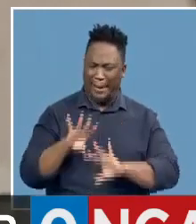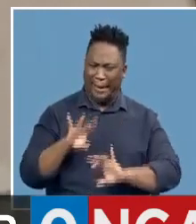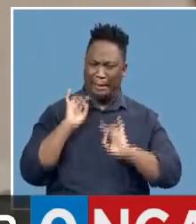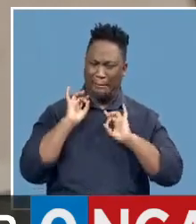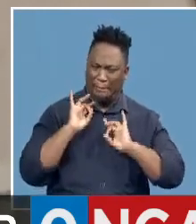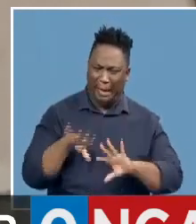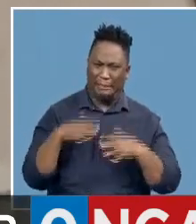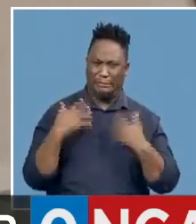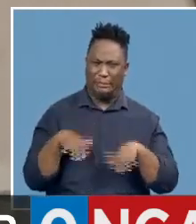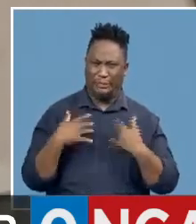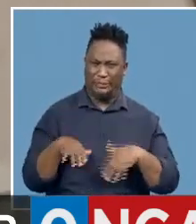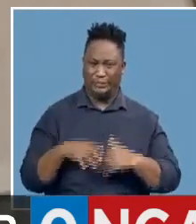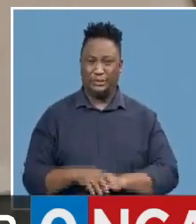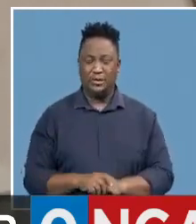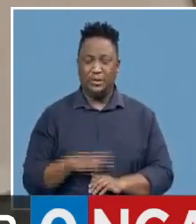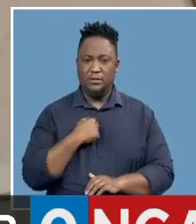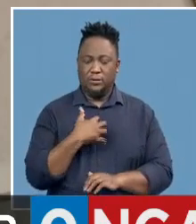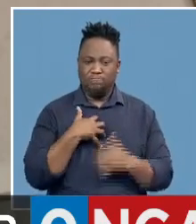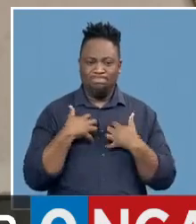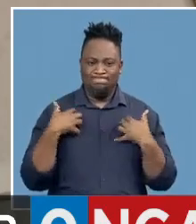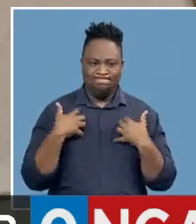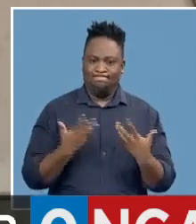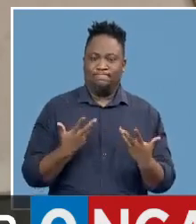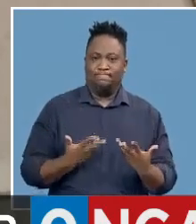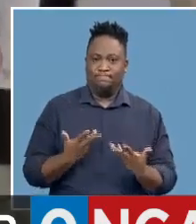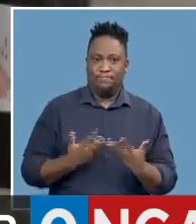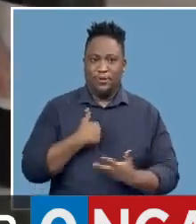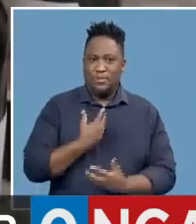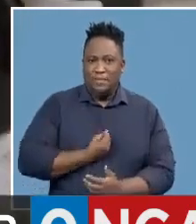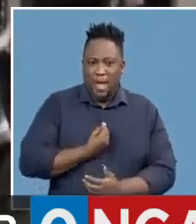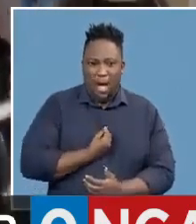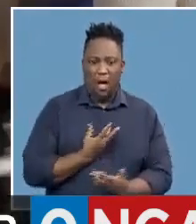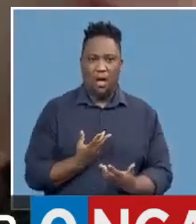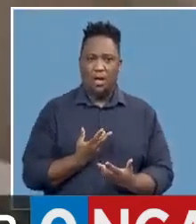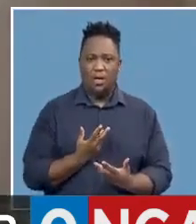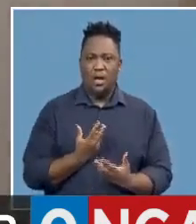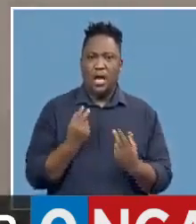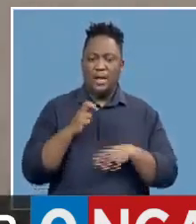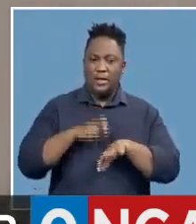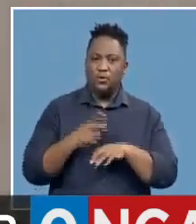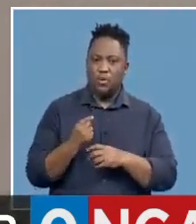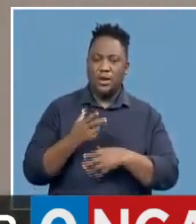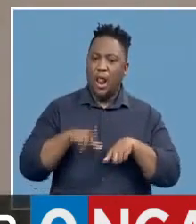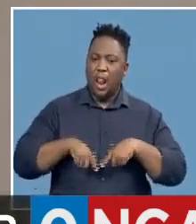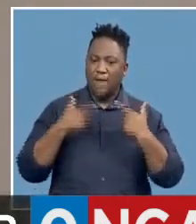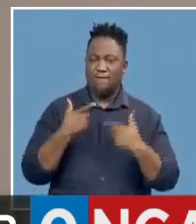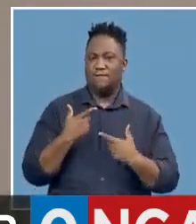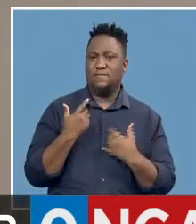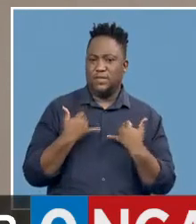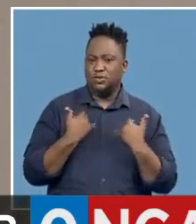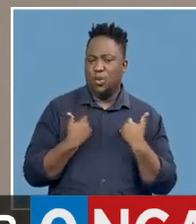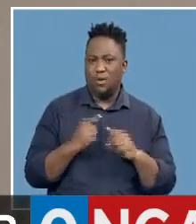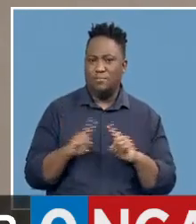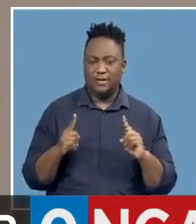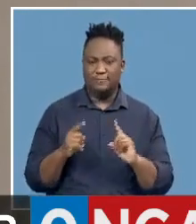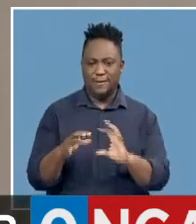So it's really frustrating because I'm still young. I'm supposed to be enjoying my youth and now I'm stuck at